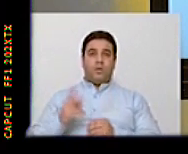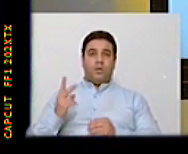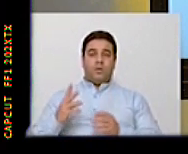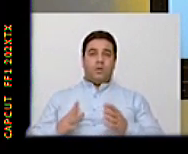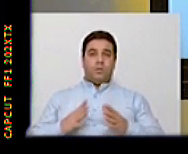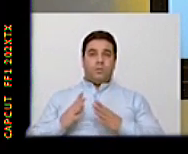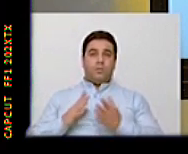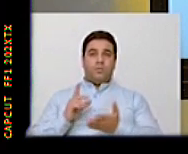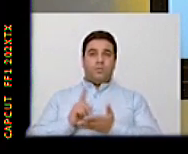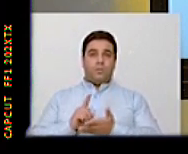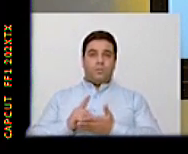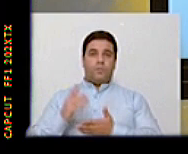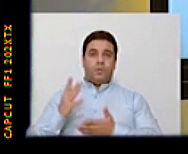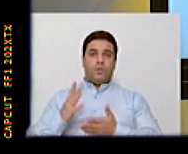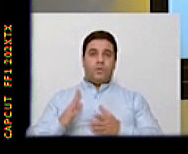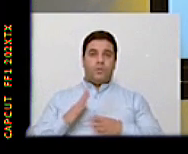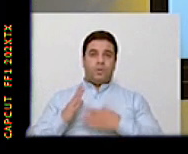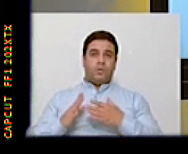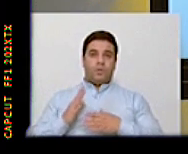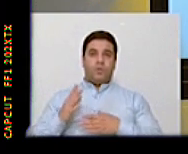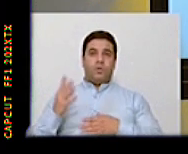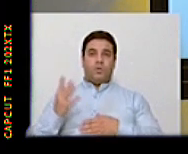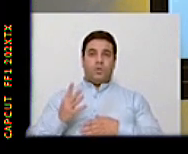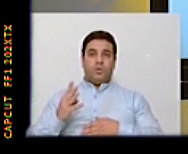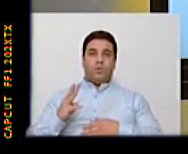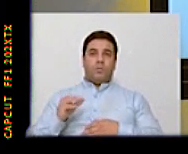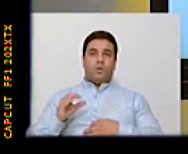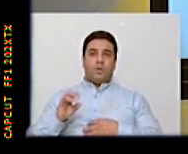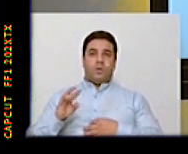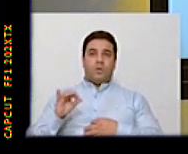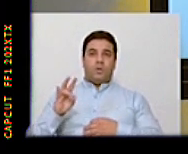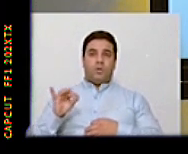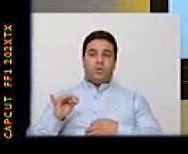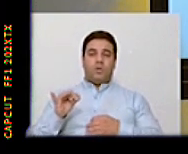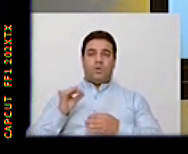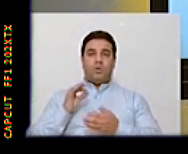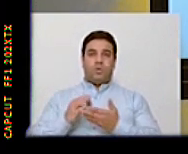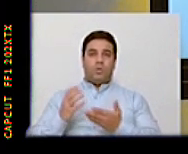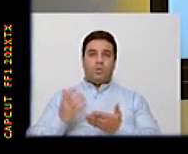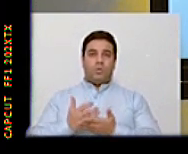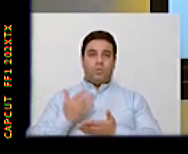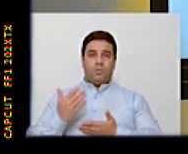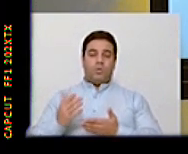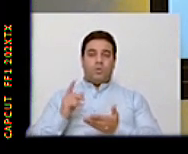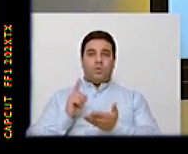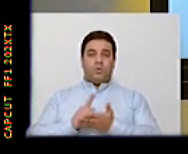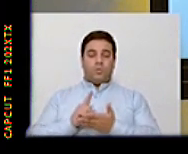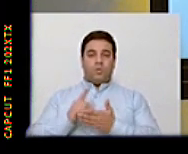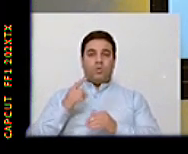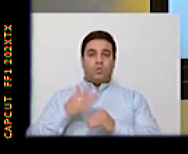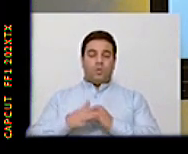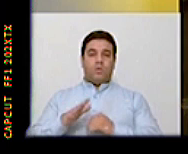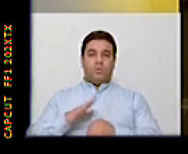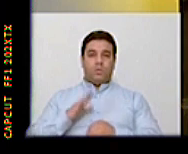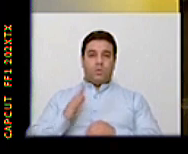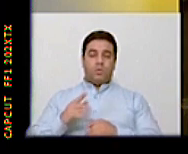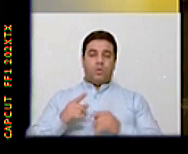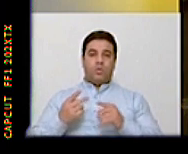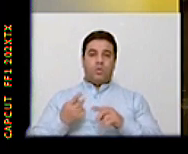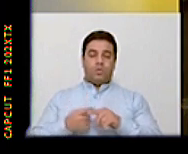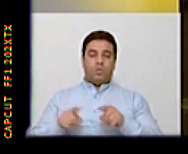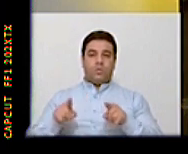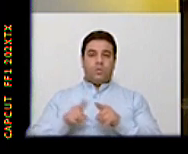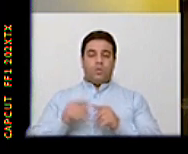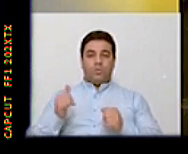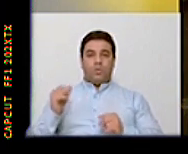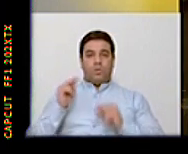Ikkinchi topshiriq 5-chi mashqning 4-chi masalasini yechish. Topshiriqlar tushunarli bo'lsa, shu bilan